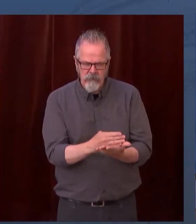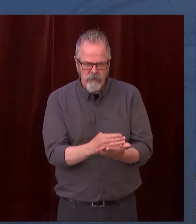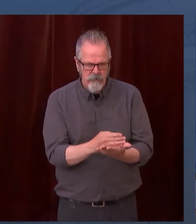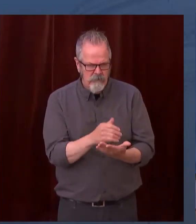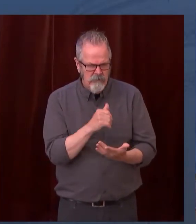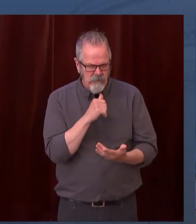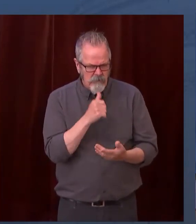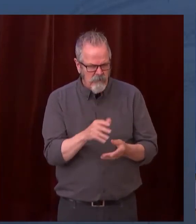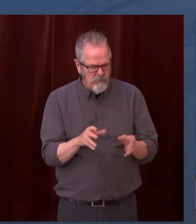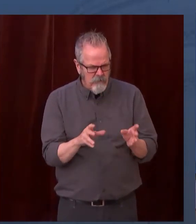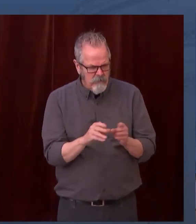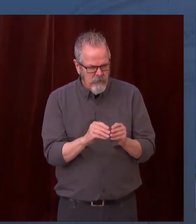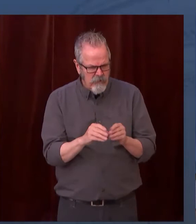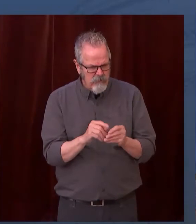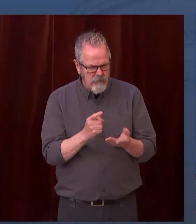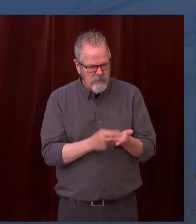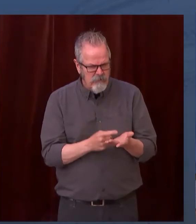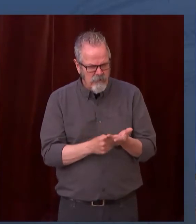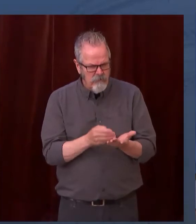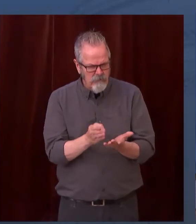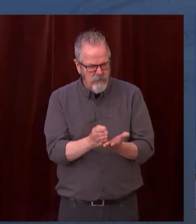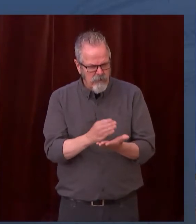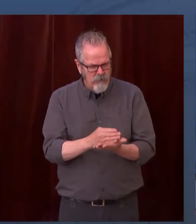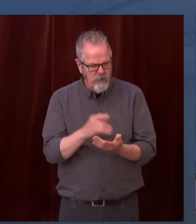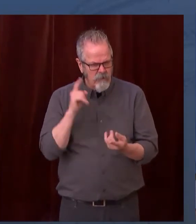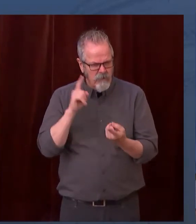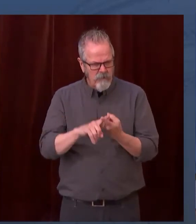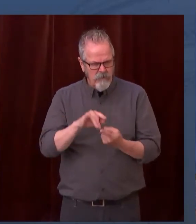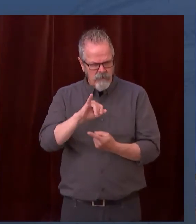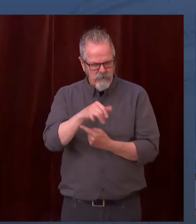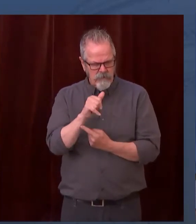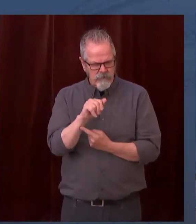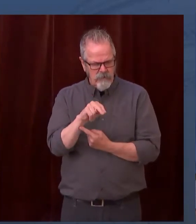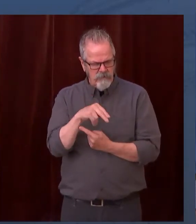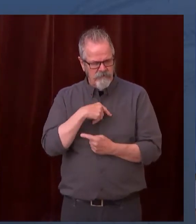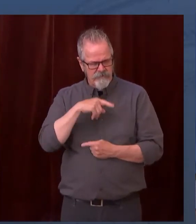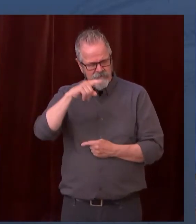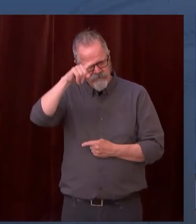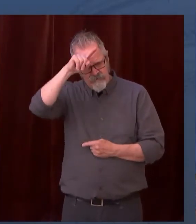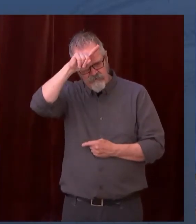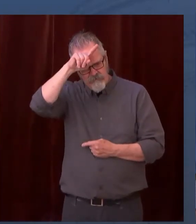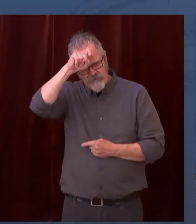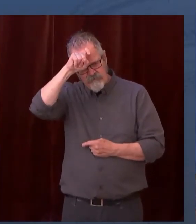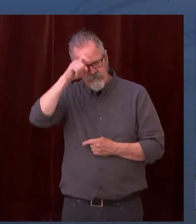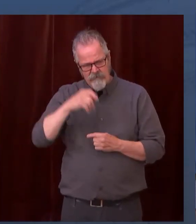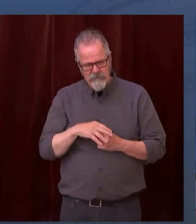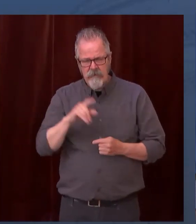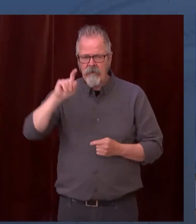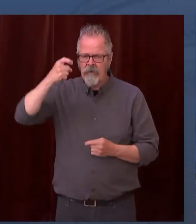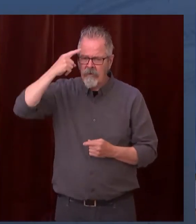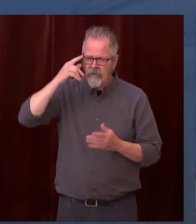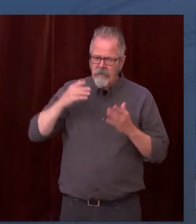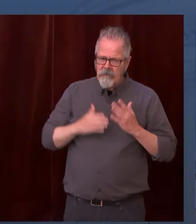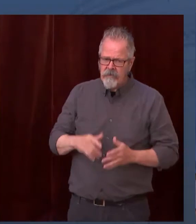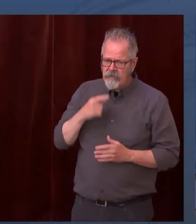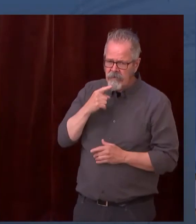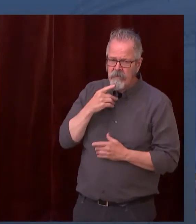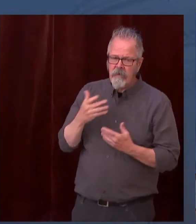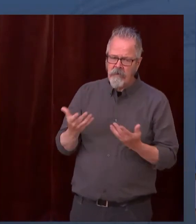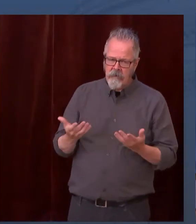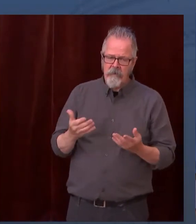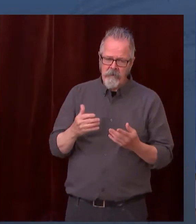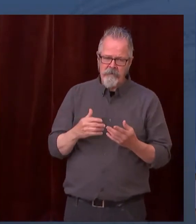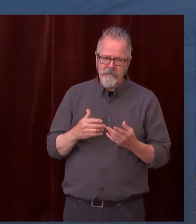the past is not something that's really productive. But I will tell you, I think the decisions we have made have